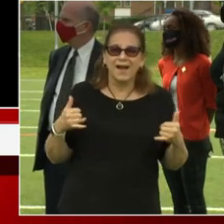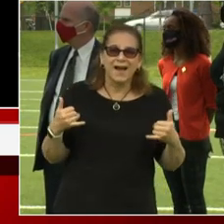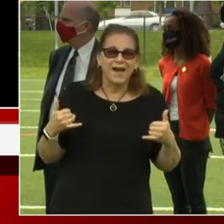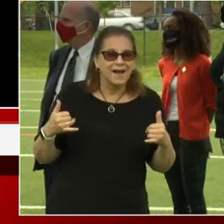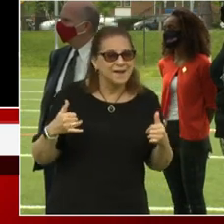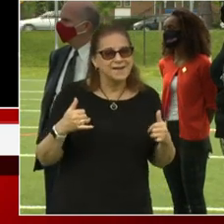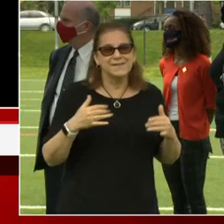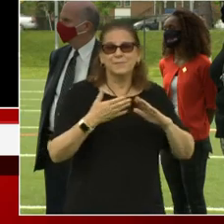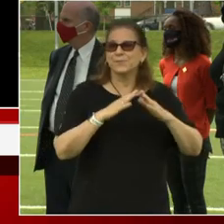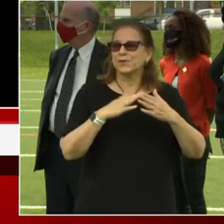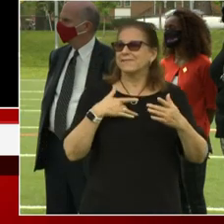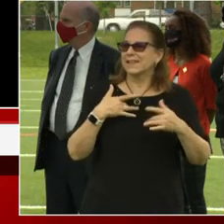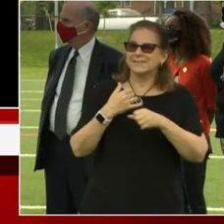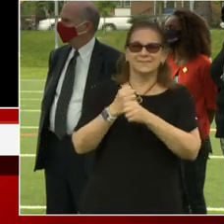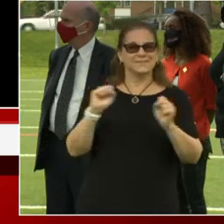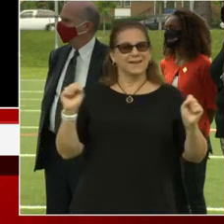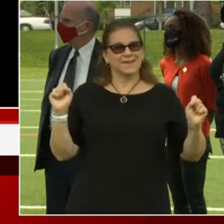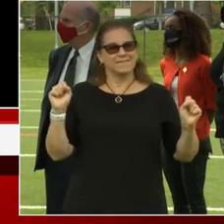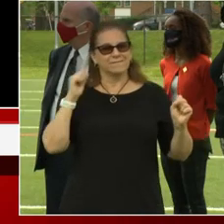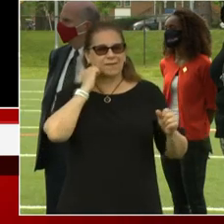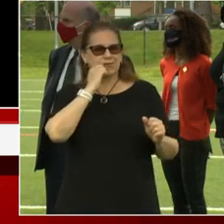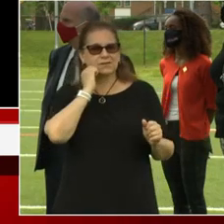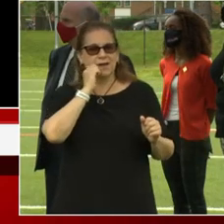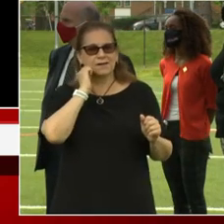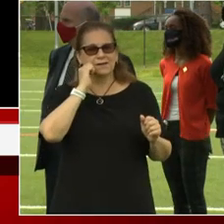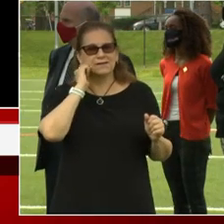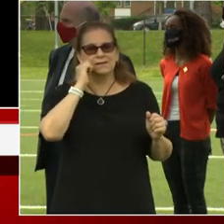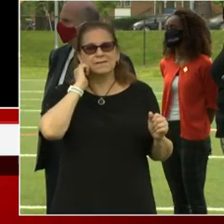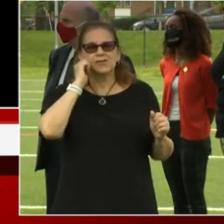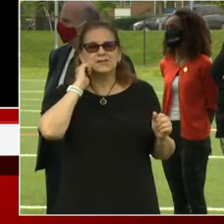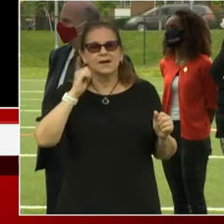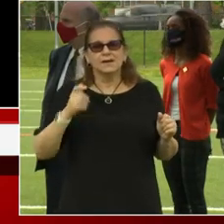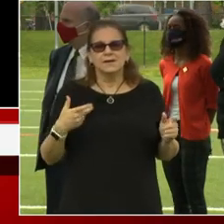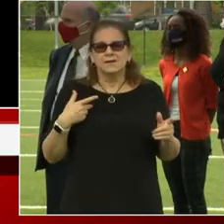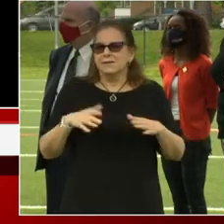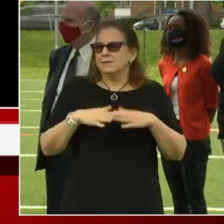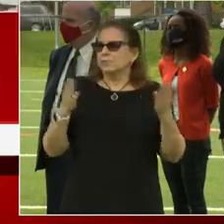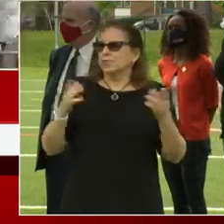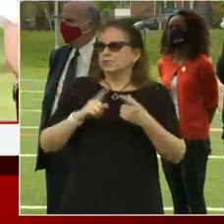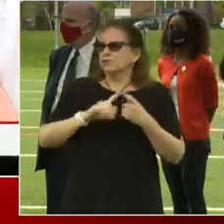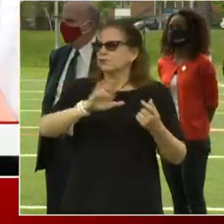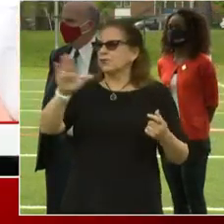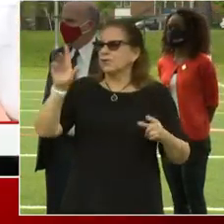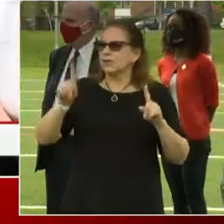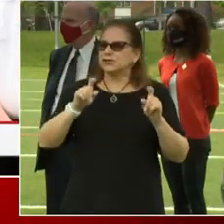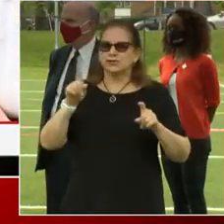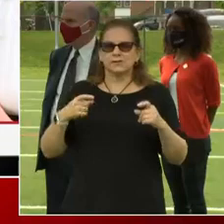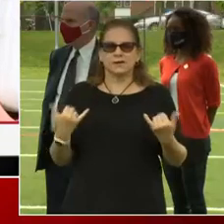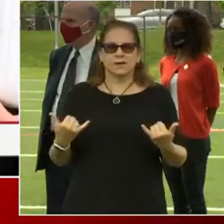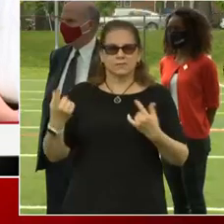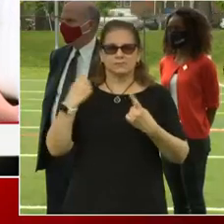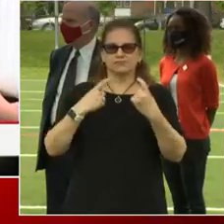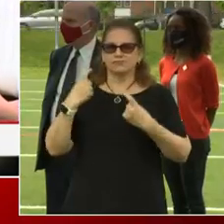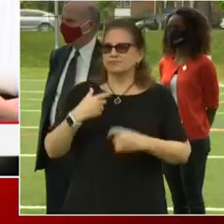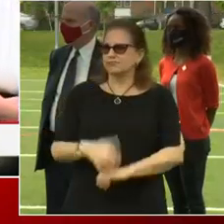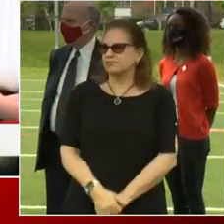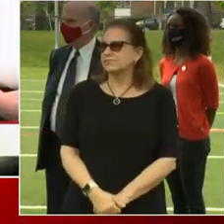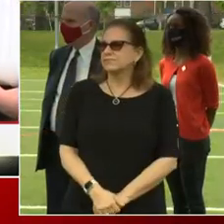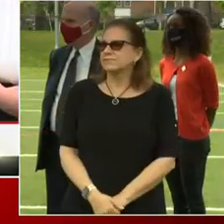to help reduce violence on a daily basis. I can now take any questions that you might have. Sam.